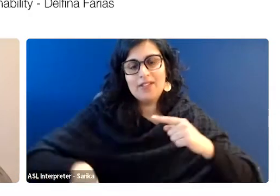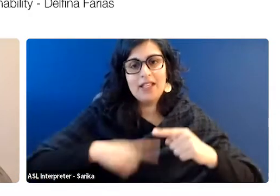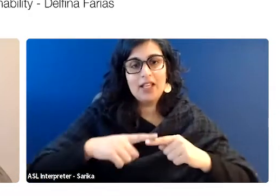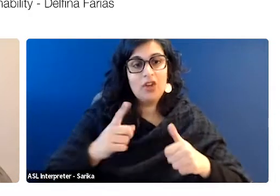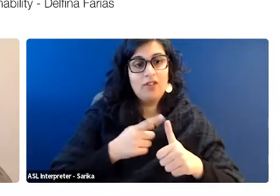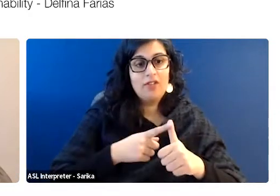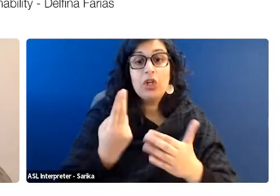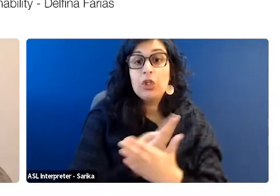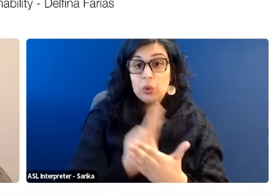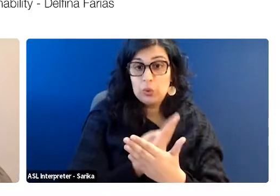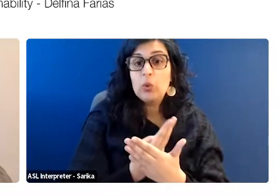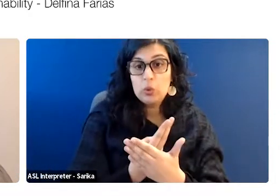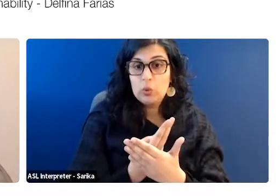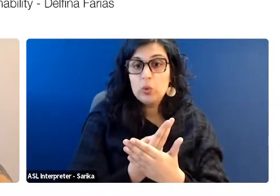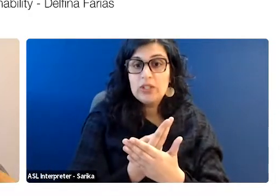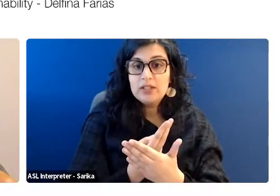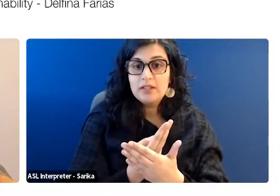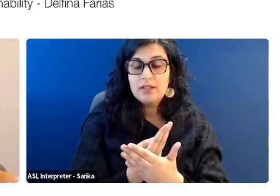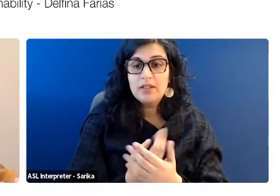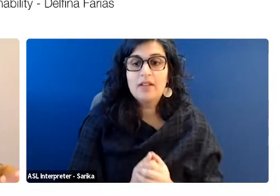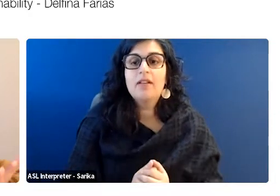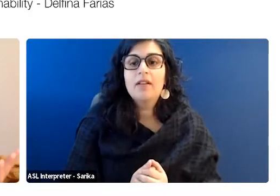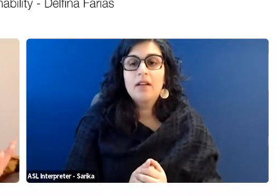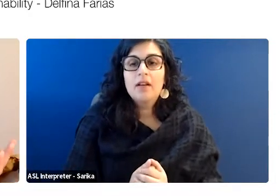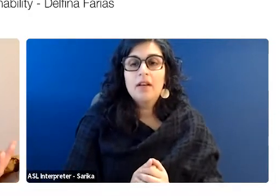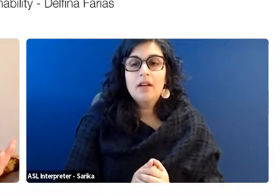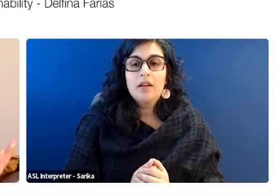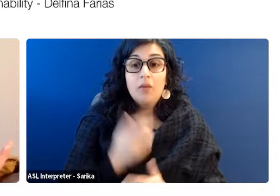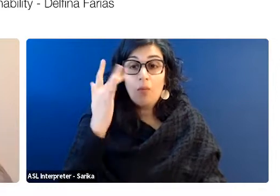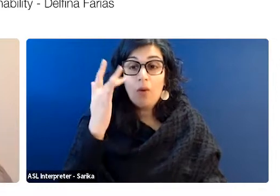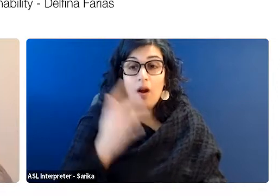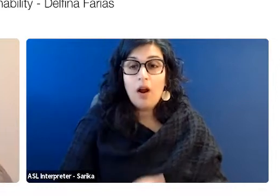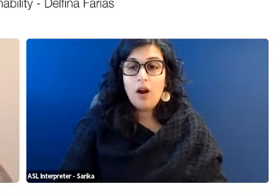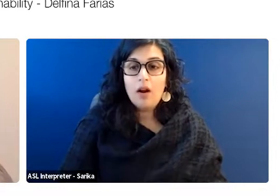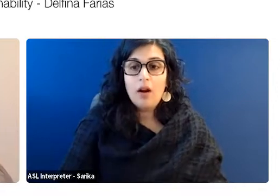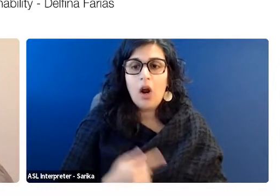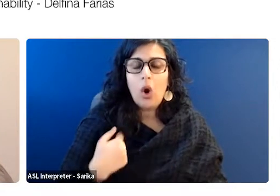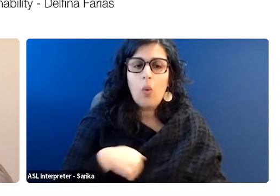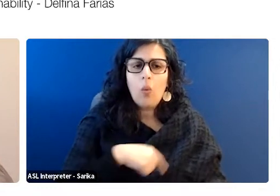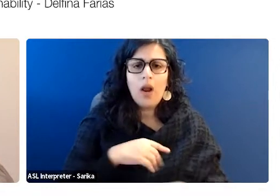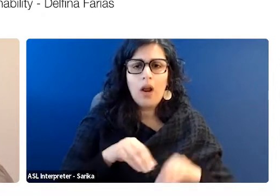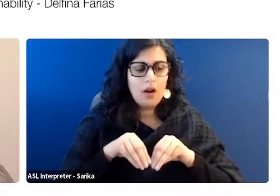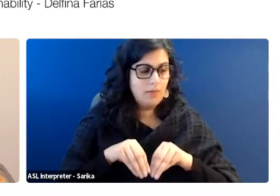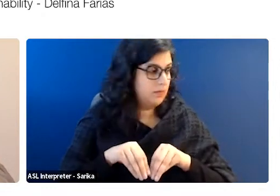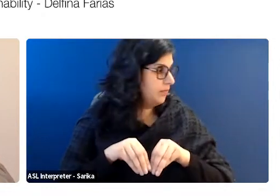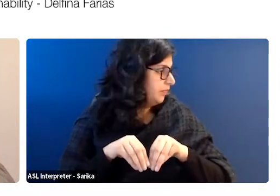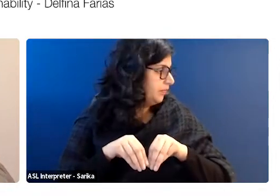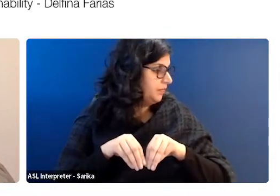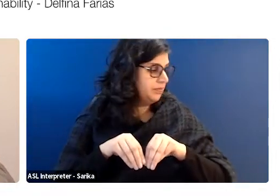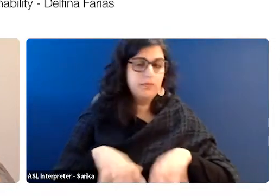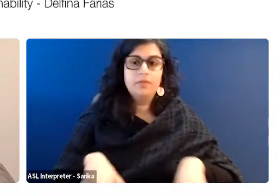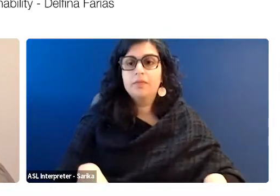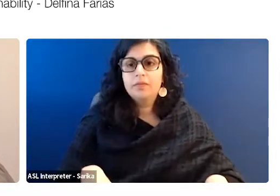usage stage, mostly because we are losing with time. We have lost